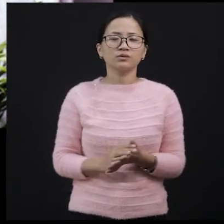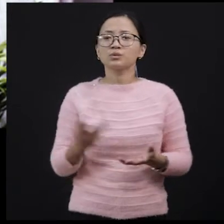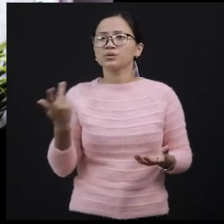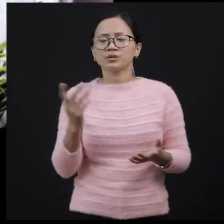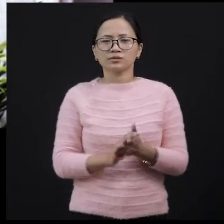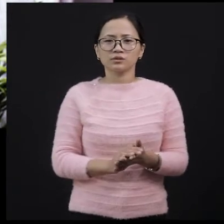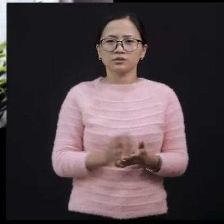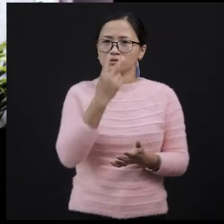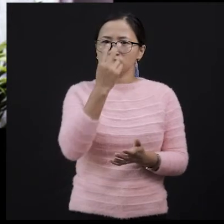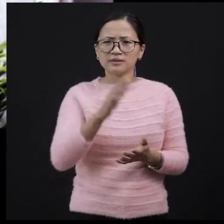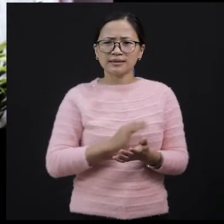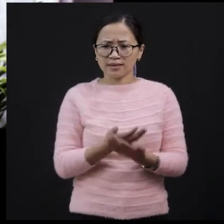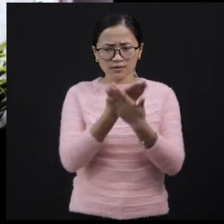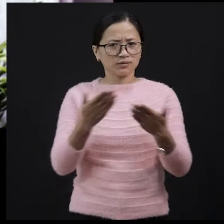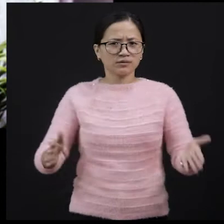can see things clearly.